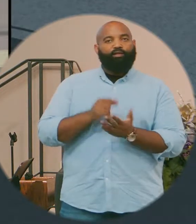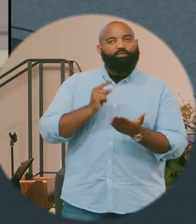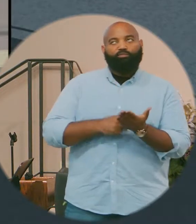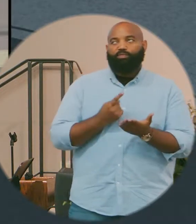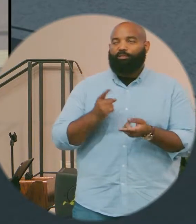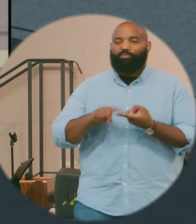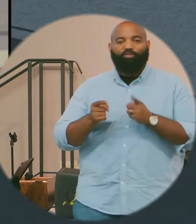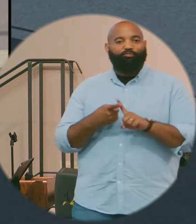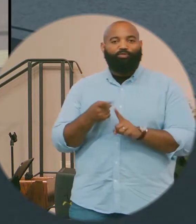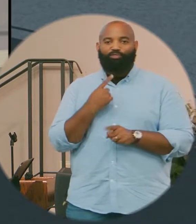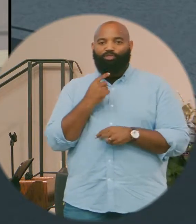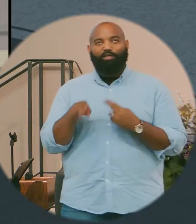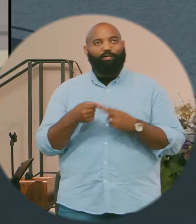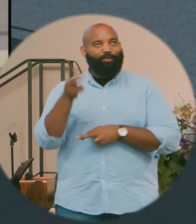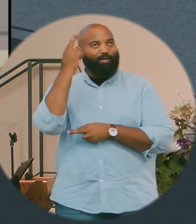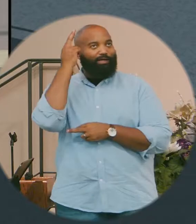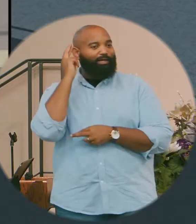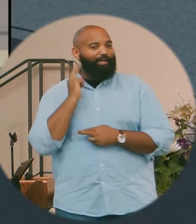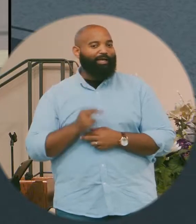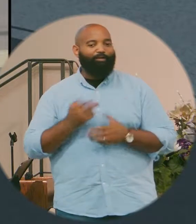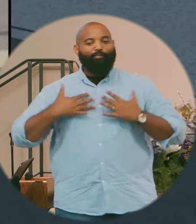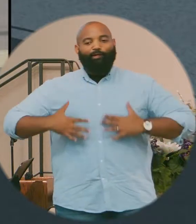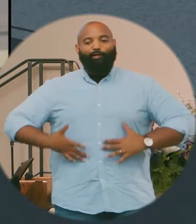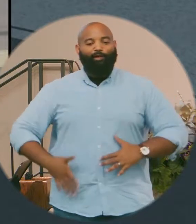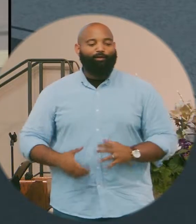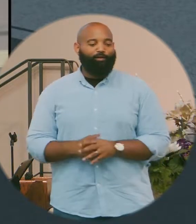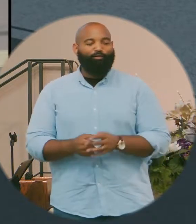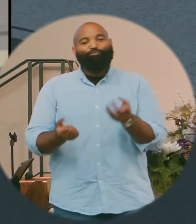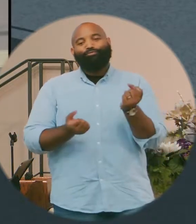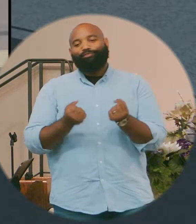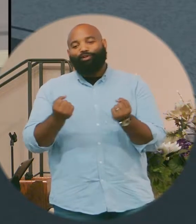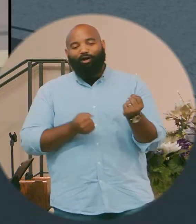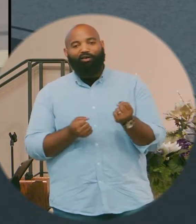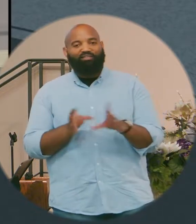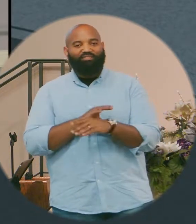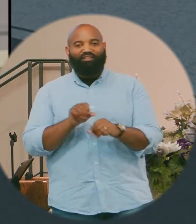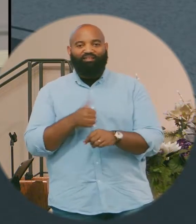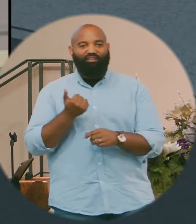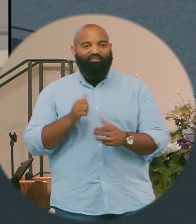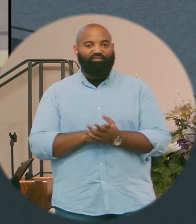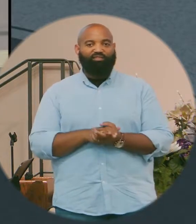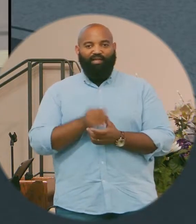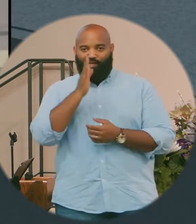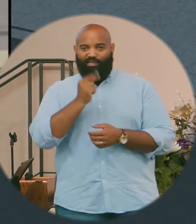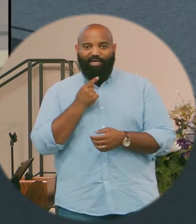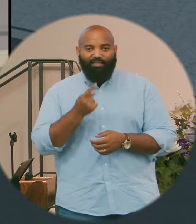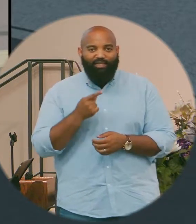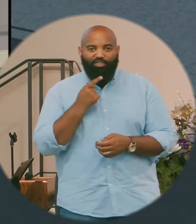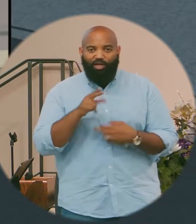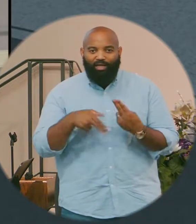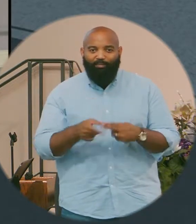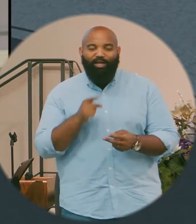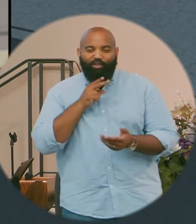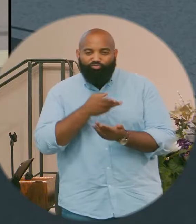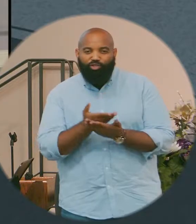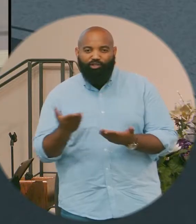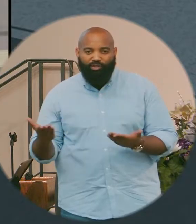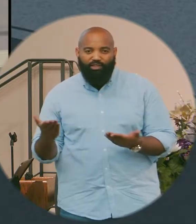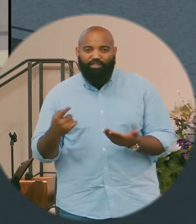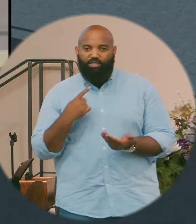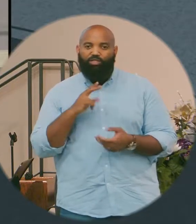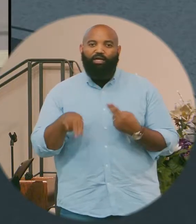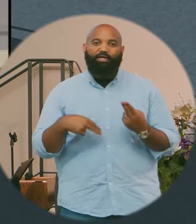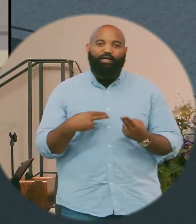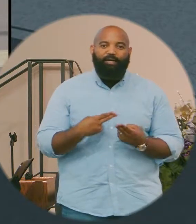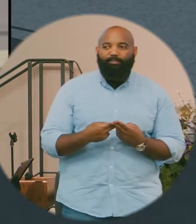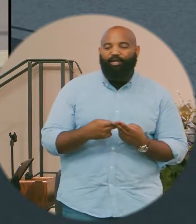and what's going on. God intended for us to help each other. So who in your circle can